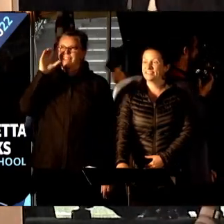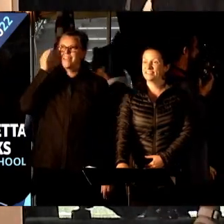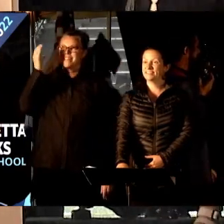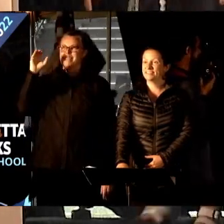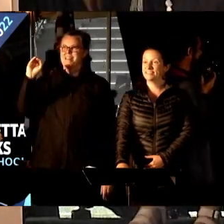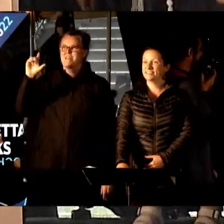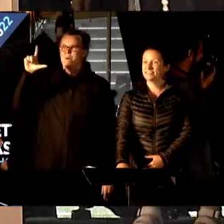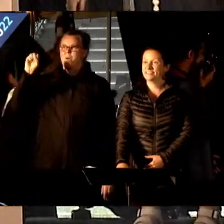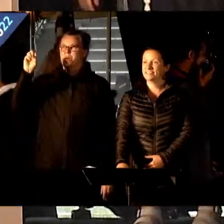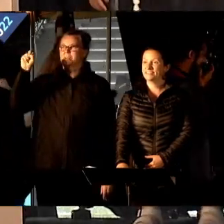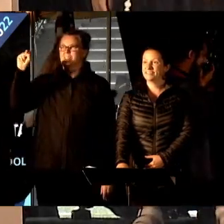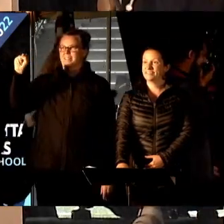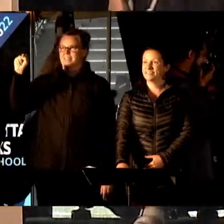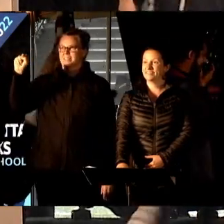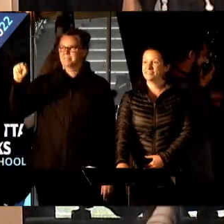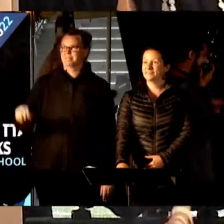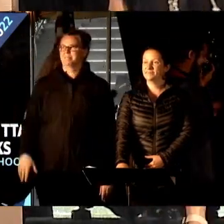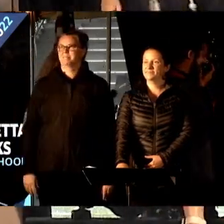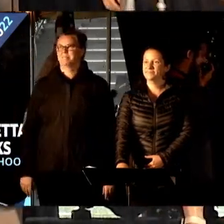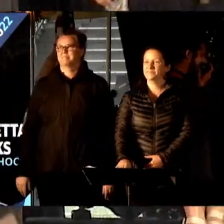Caitlin Olson.